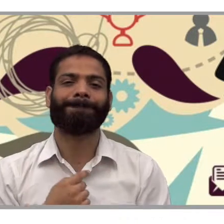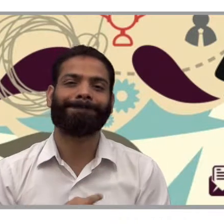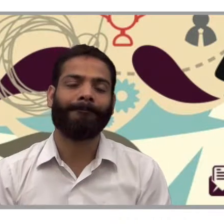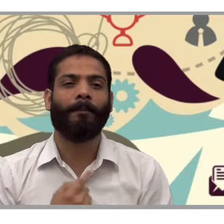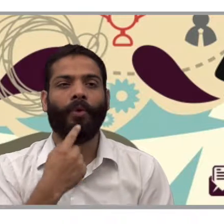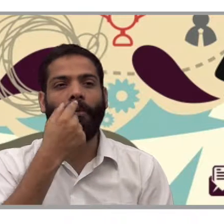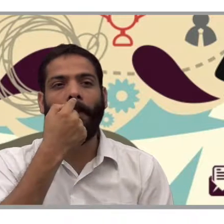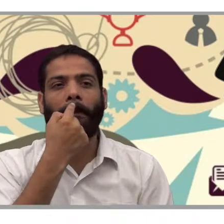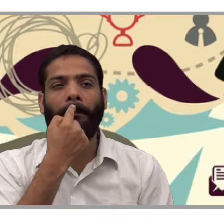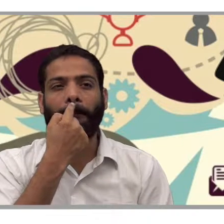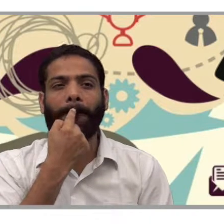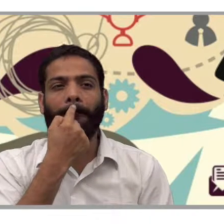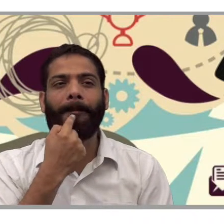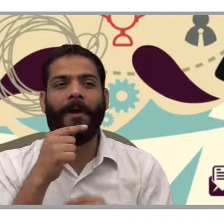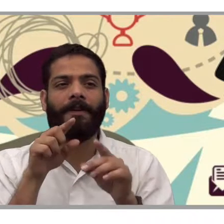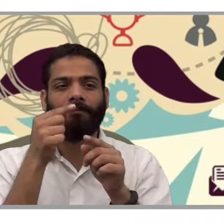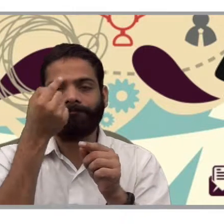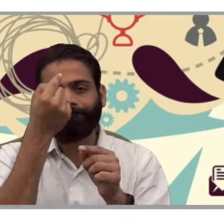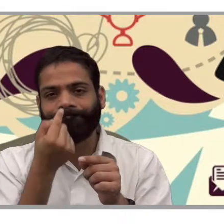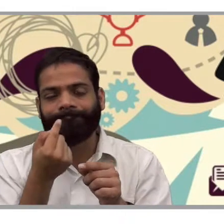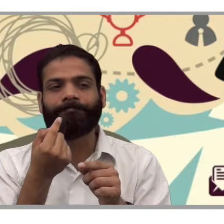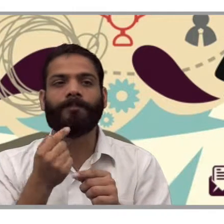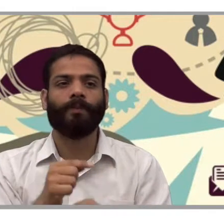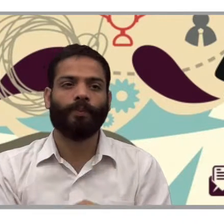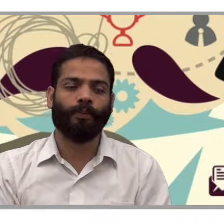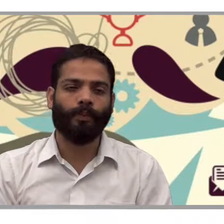filtral lines in the face.